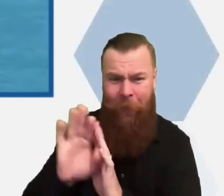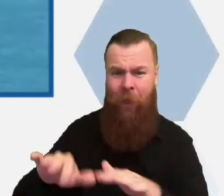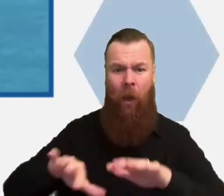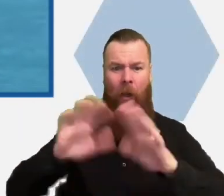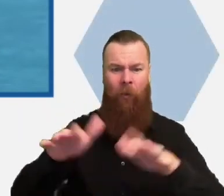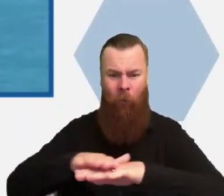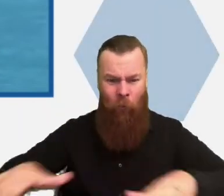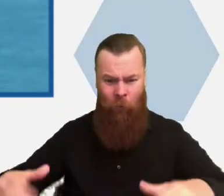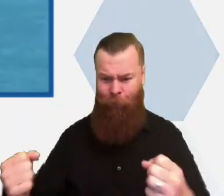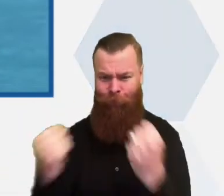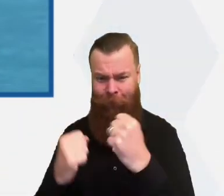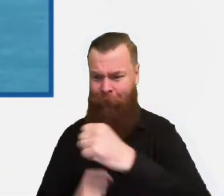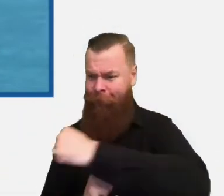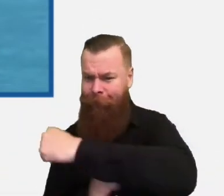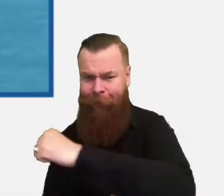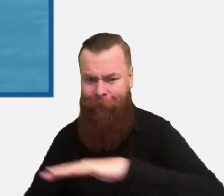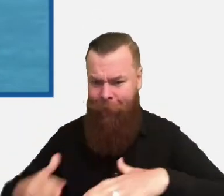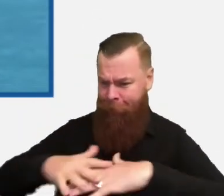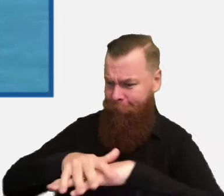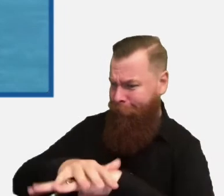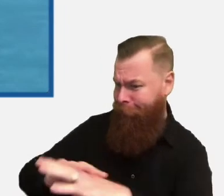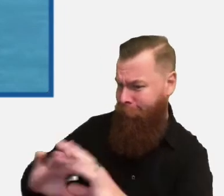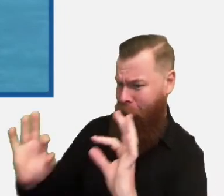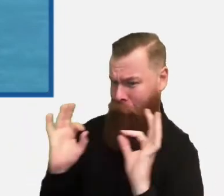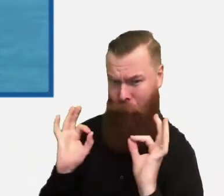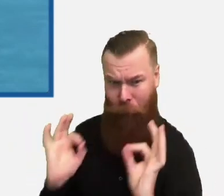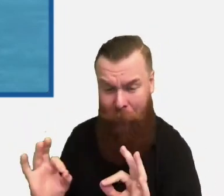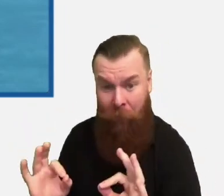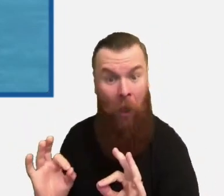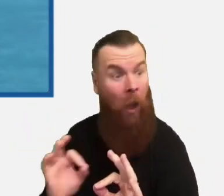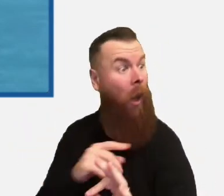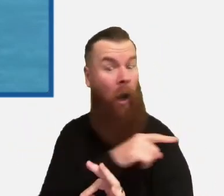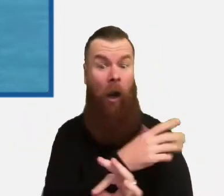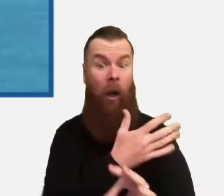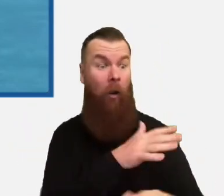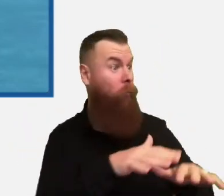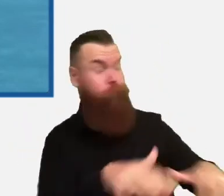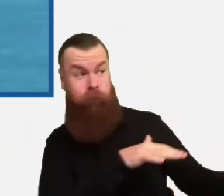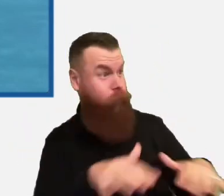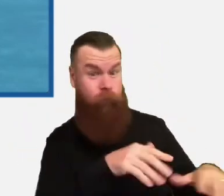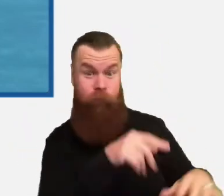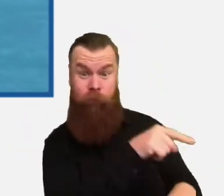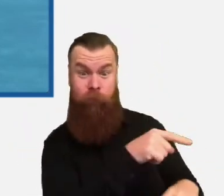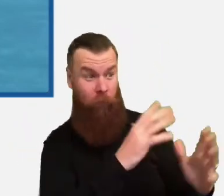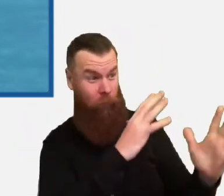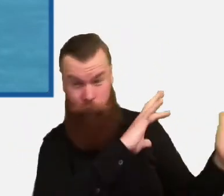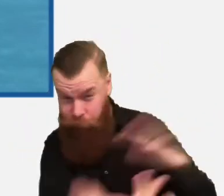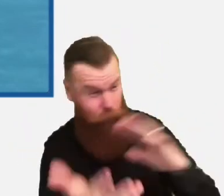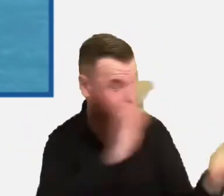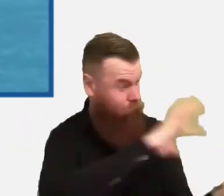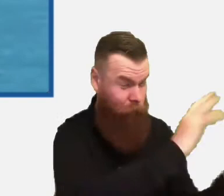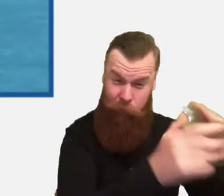the reduced cost if we were trying to replace damaged infrastructure assets from